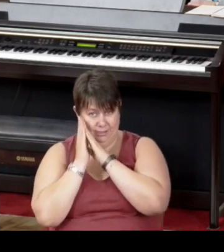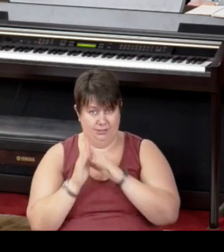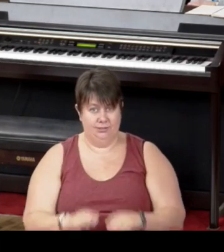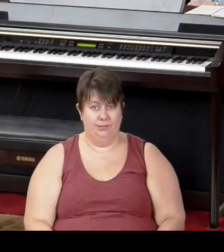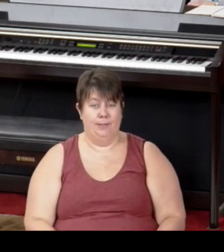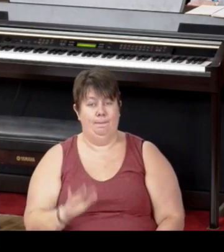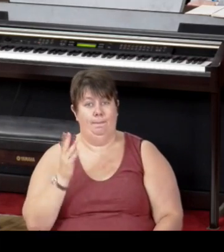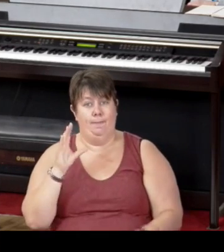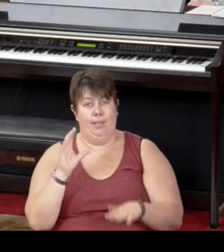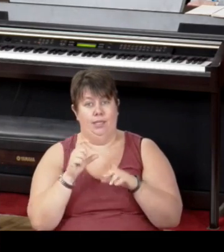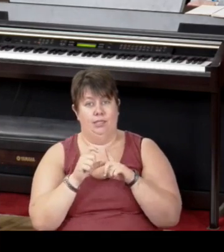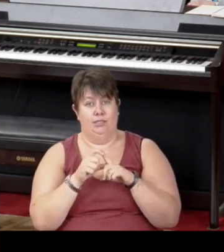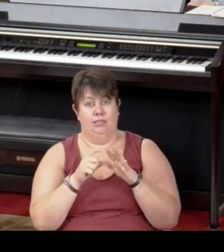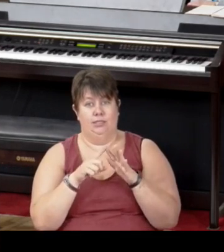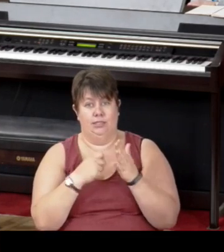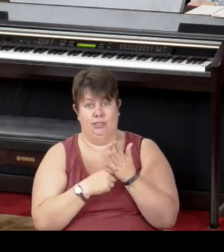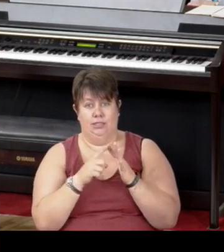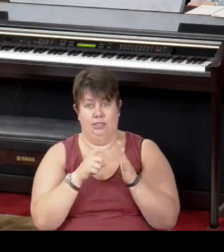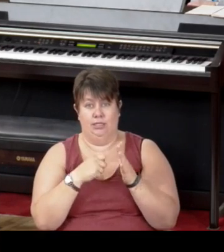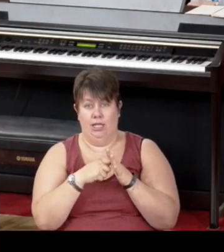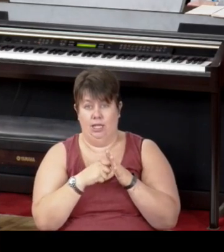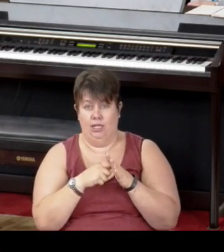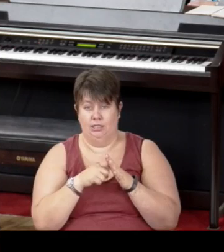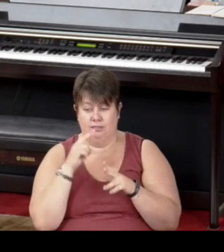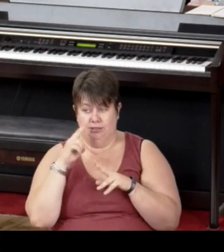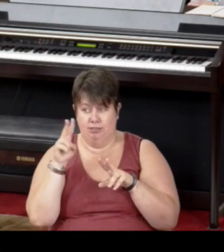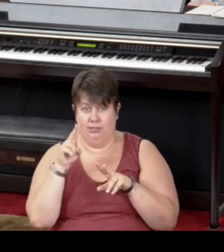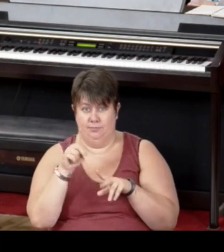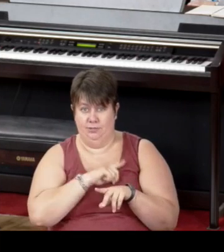seen a morning star because he's up at that time, but not me.